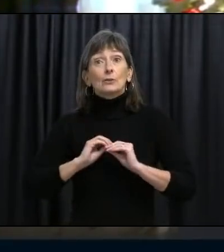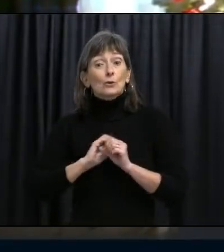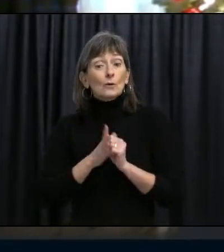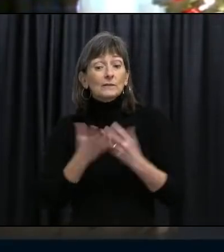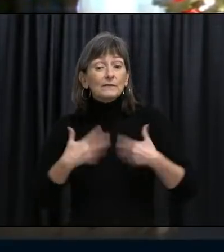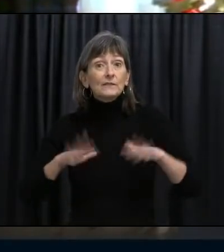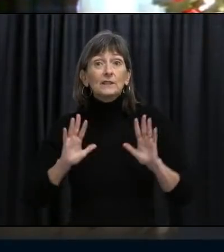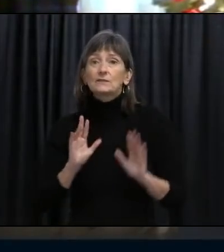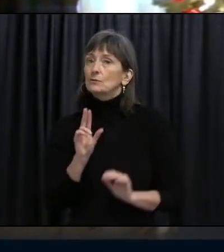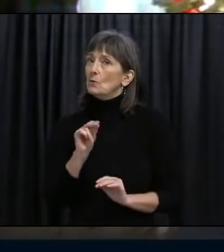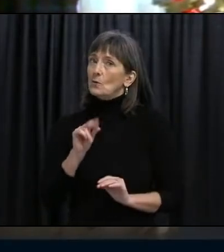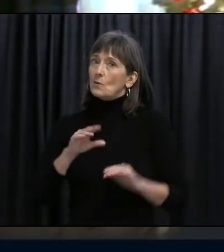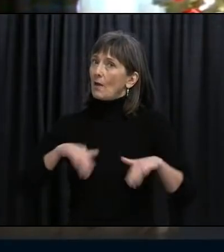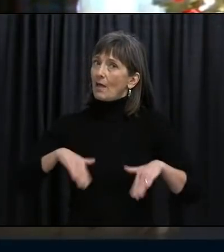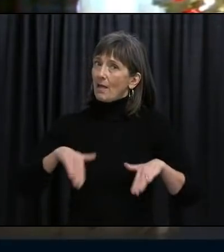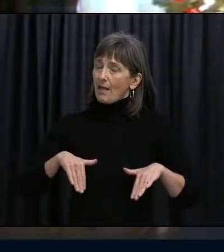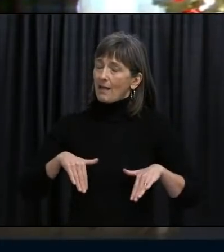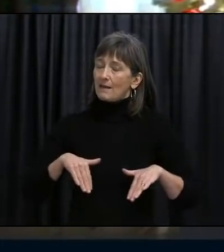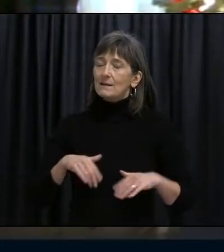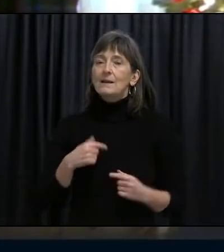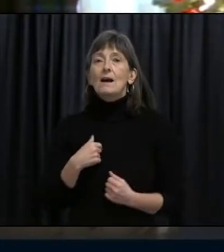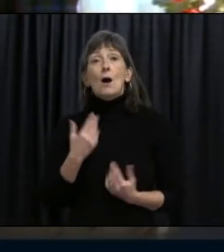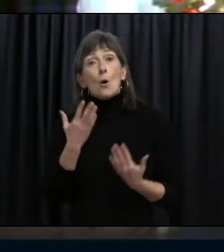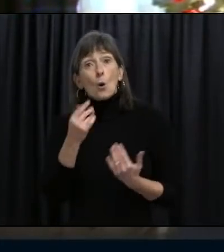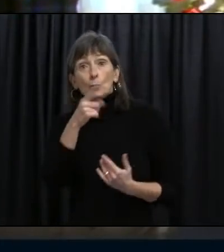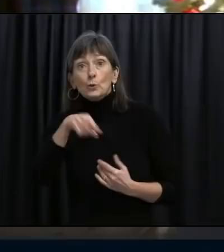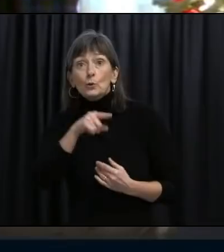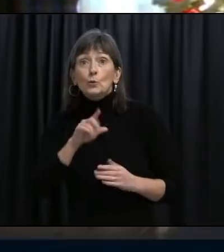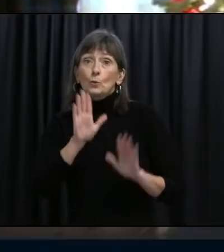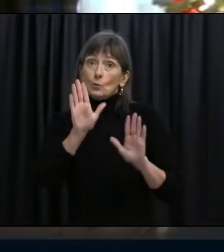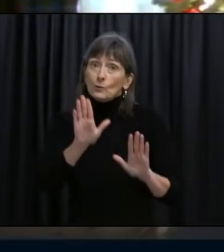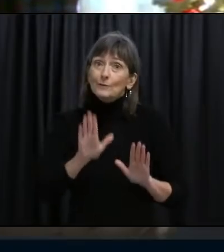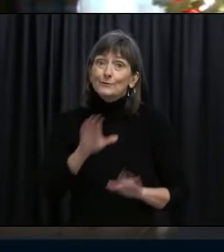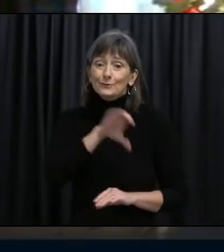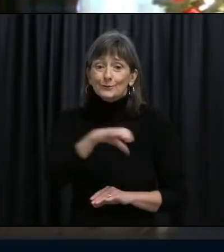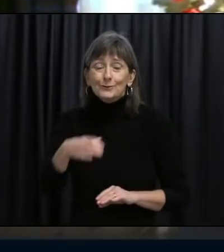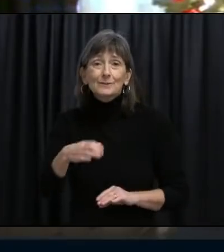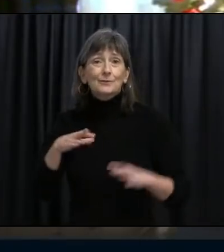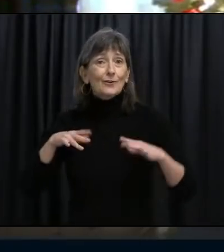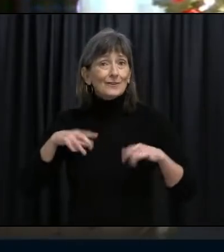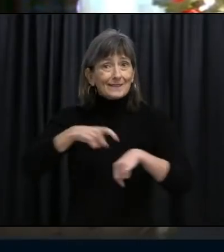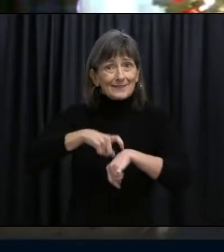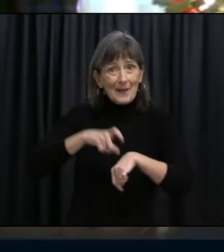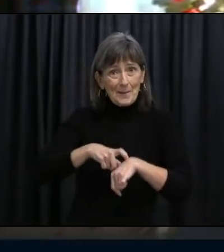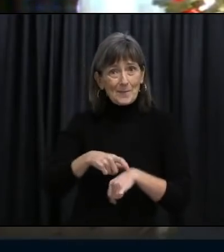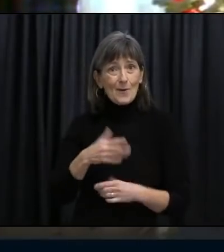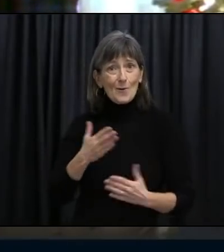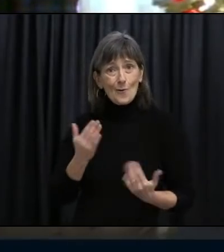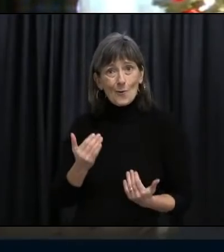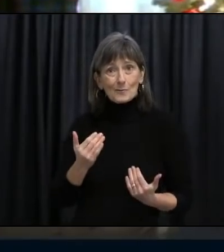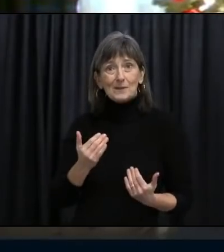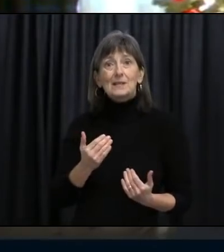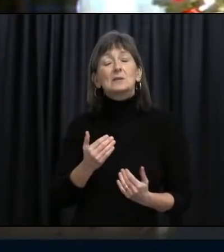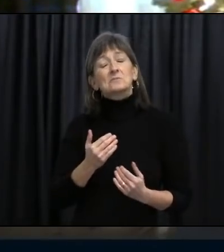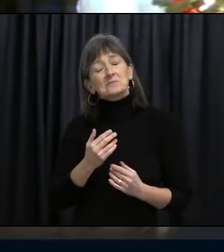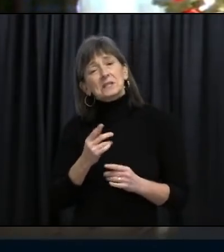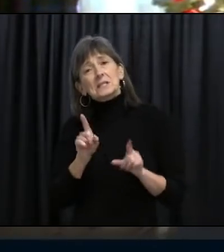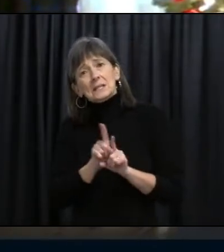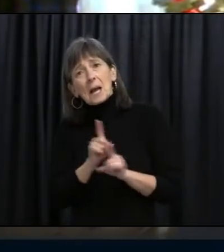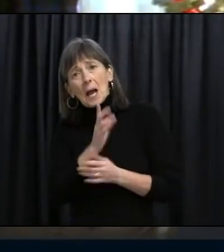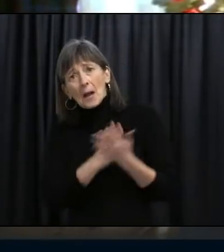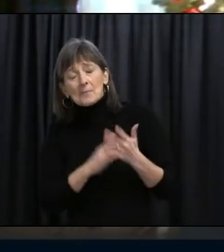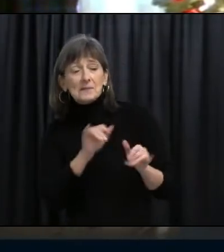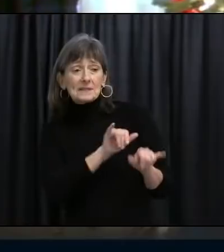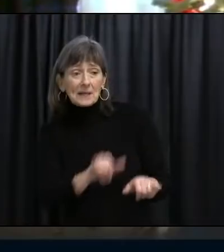enjoy a wonderful holiday season with your loved ones, even though it may have been a little different than our normal tradition.